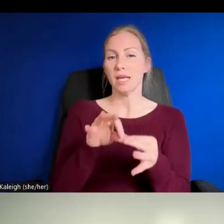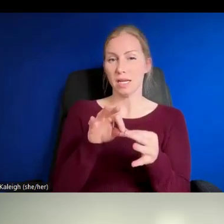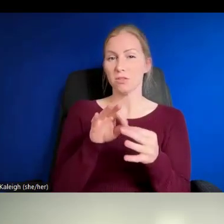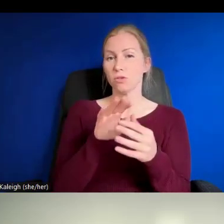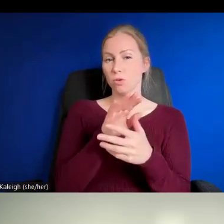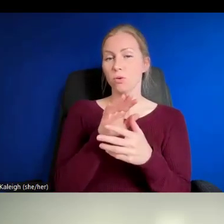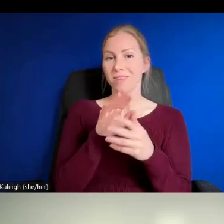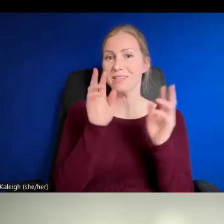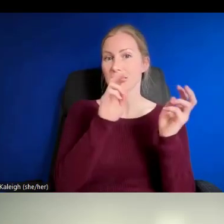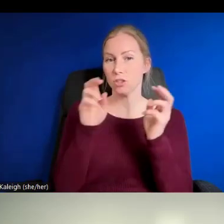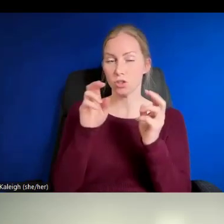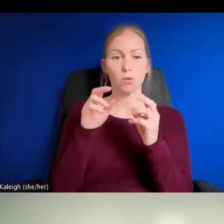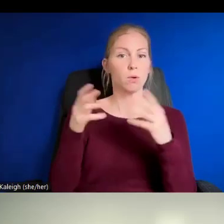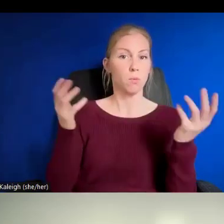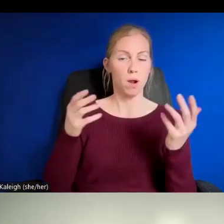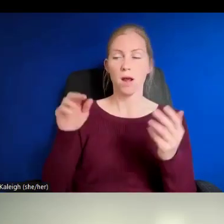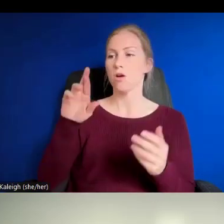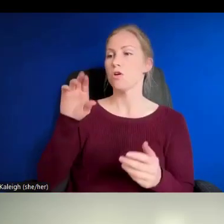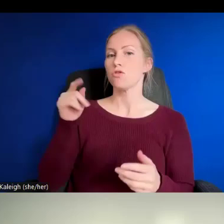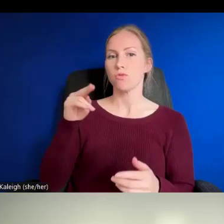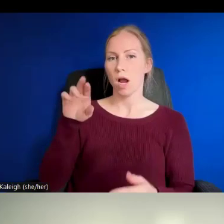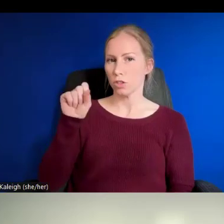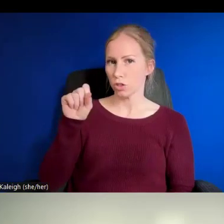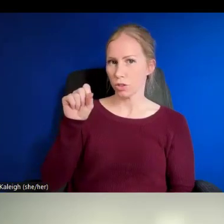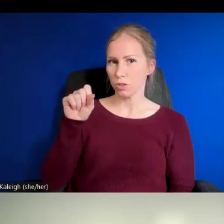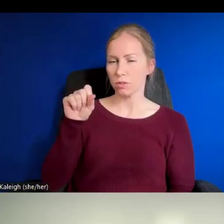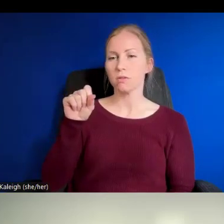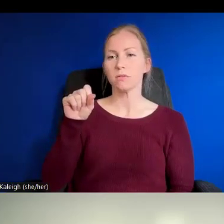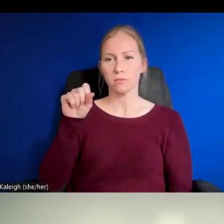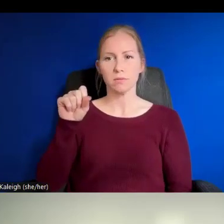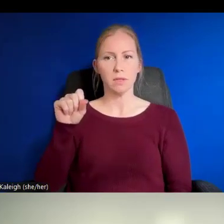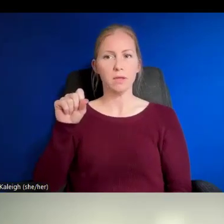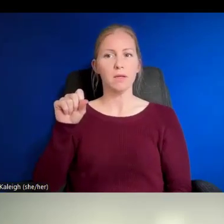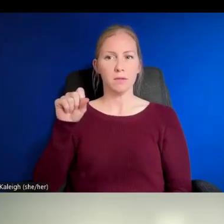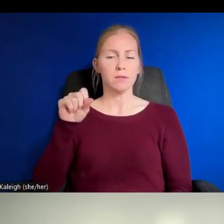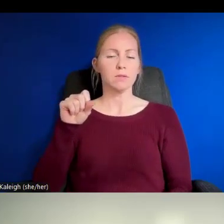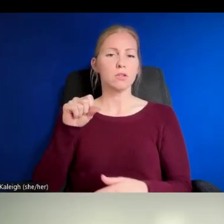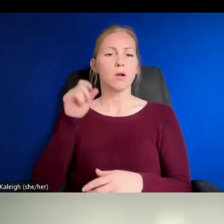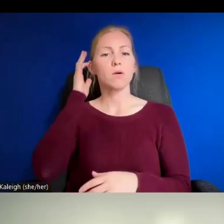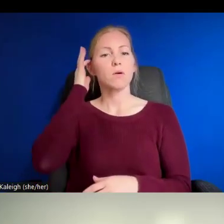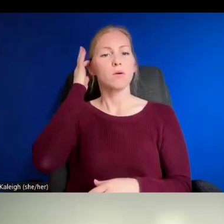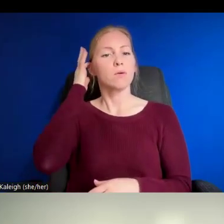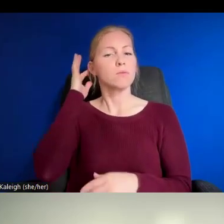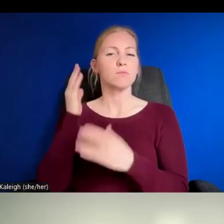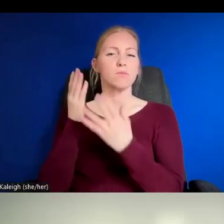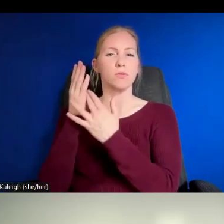are Rogers through the Commonwealth Commissioner of the Department of Correction,